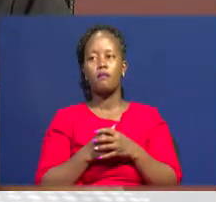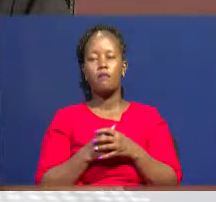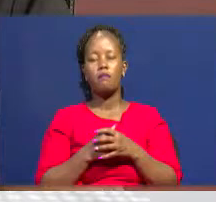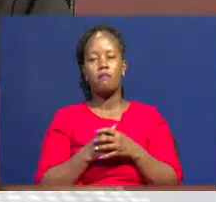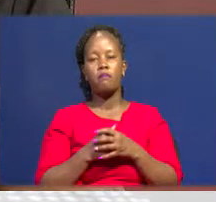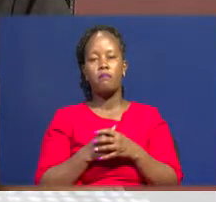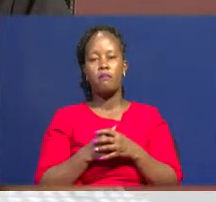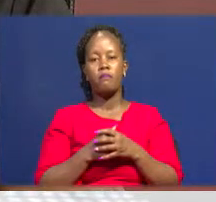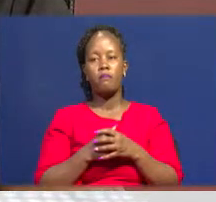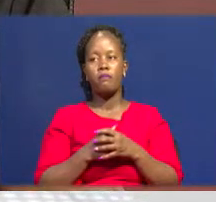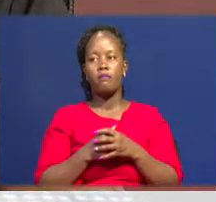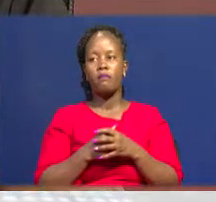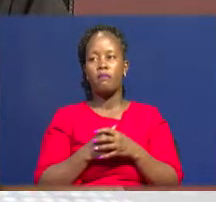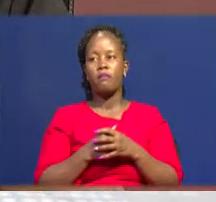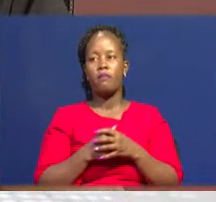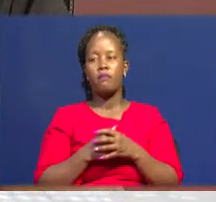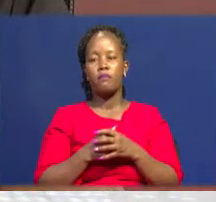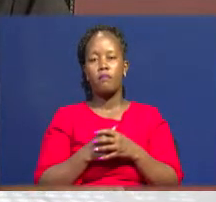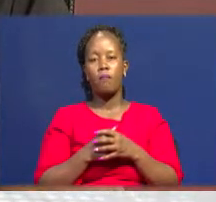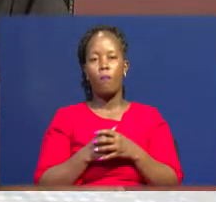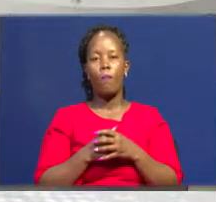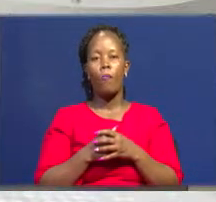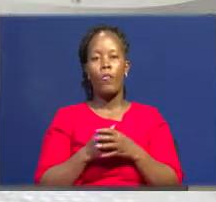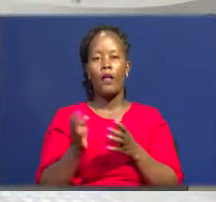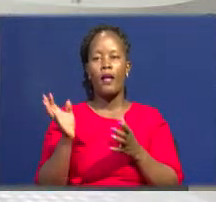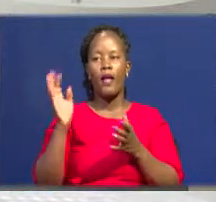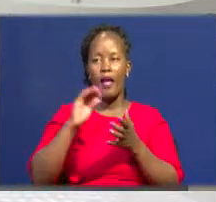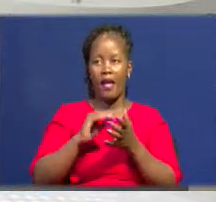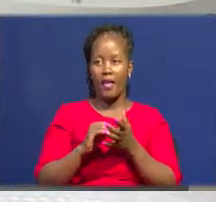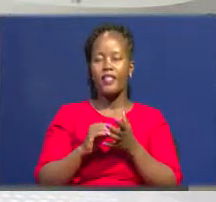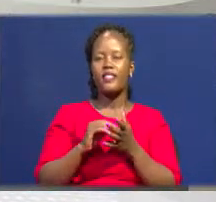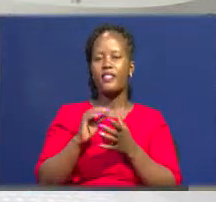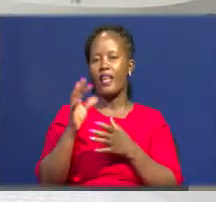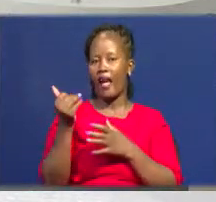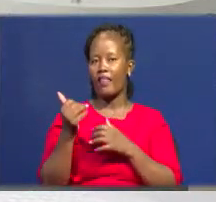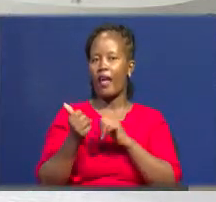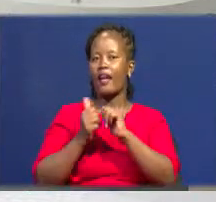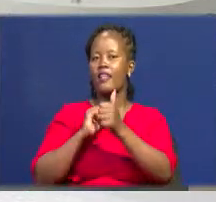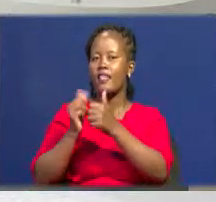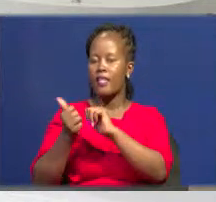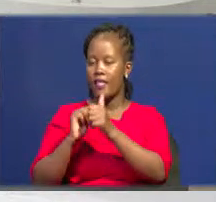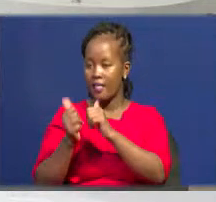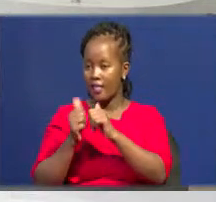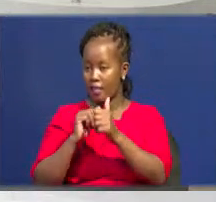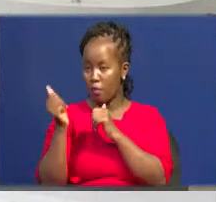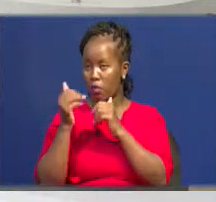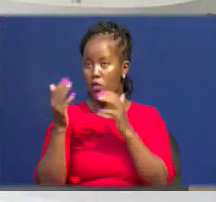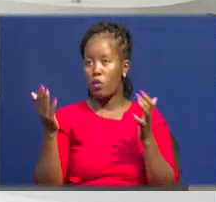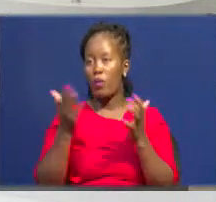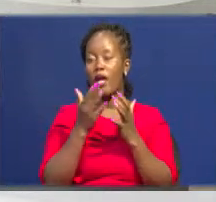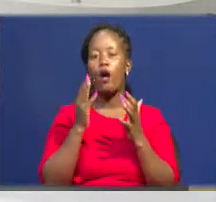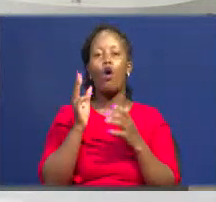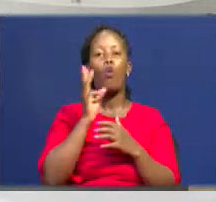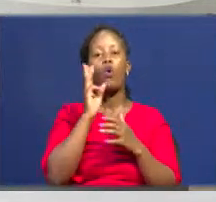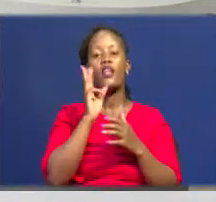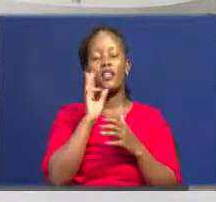That is really the idea. Steve, let me come to sports where there is where the water is